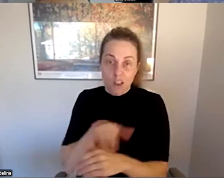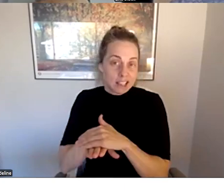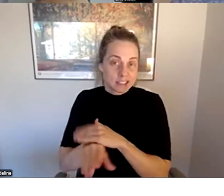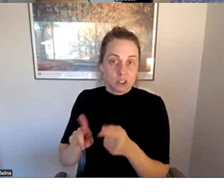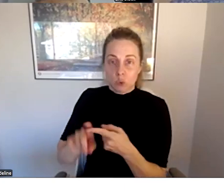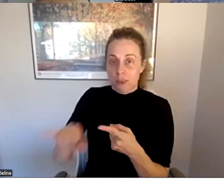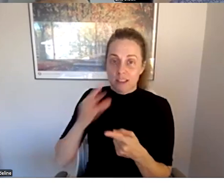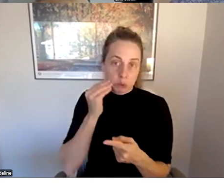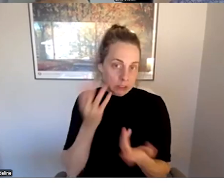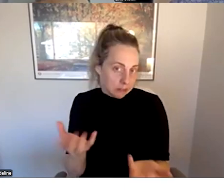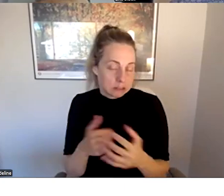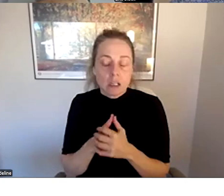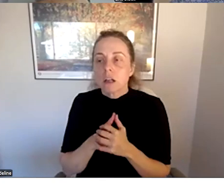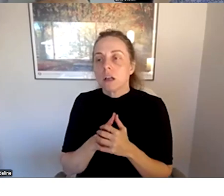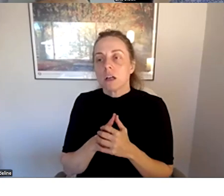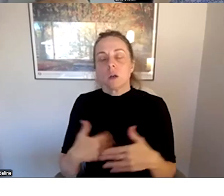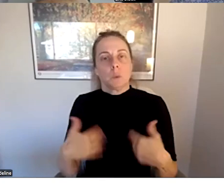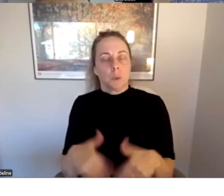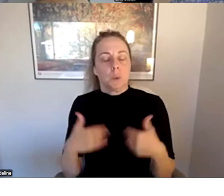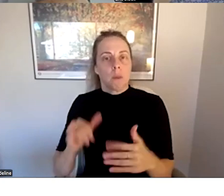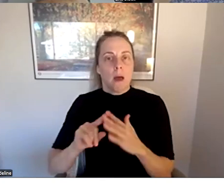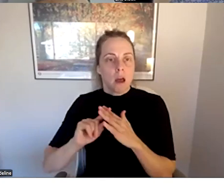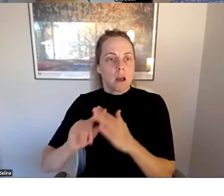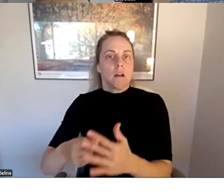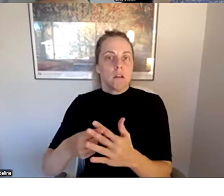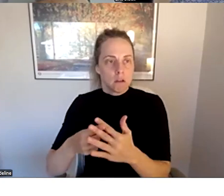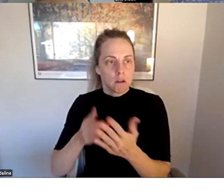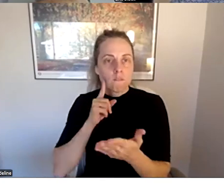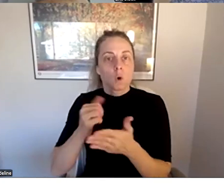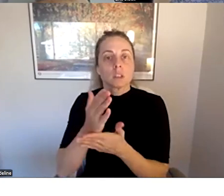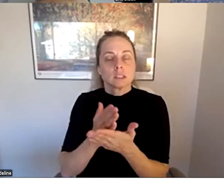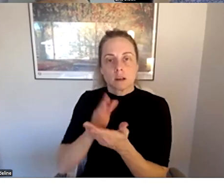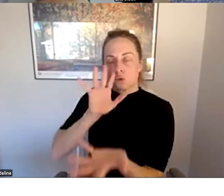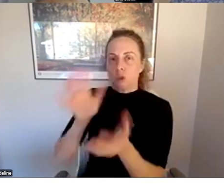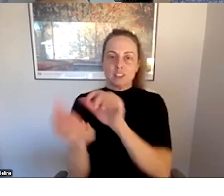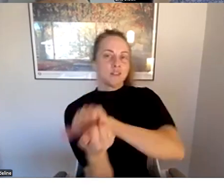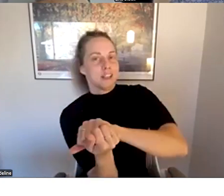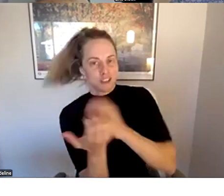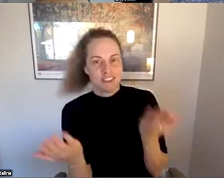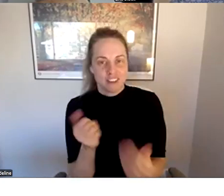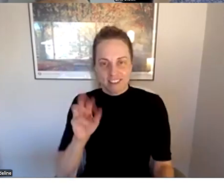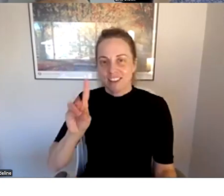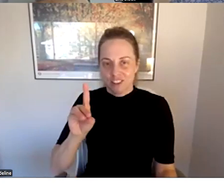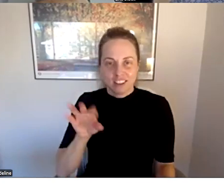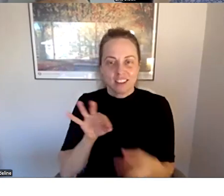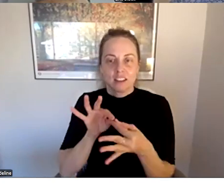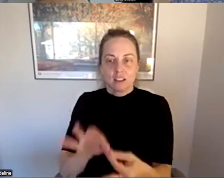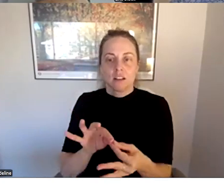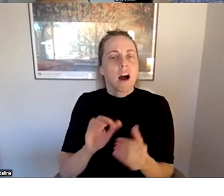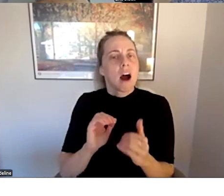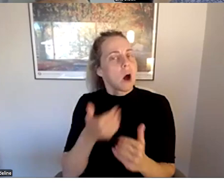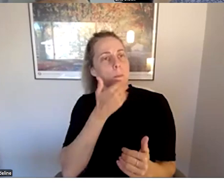experience. And that was really the beginning of some transformation at Andersen around how best to